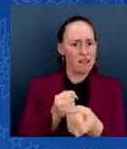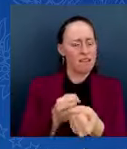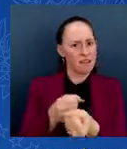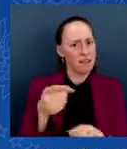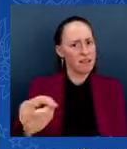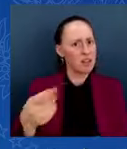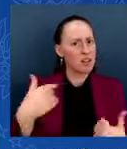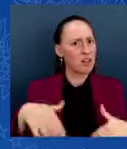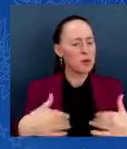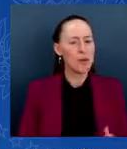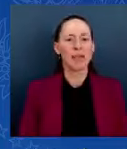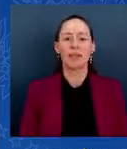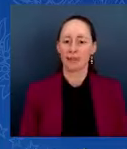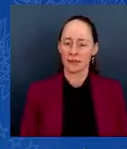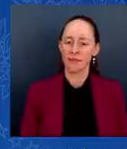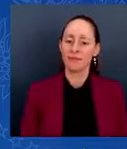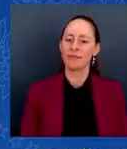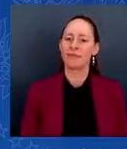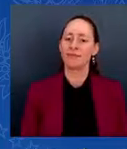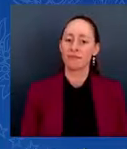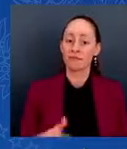Javier Becerra, HHS,